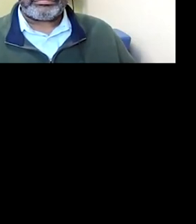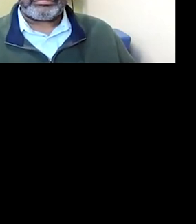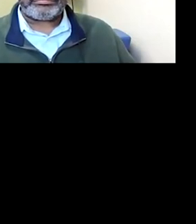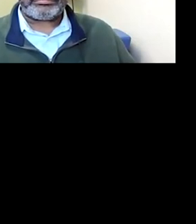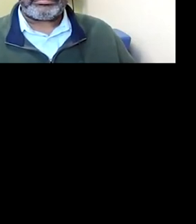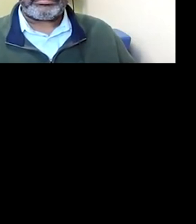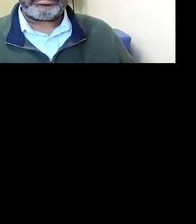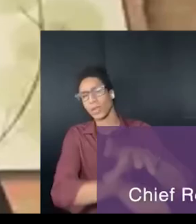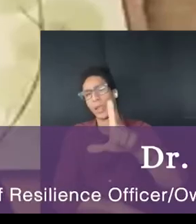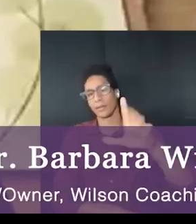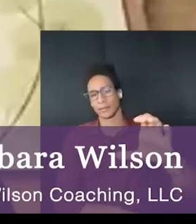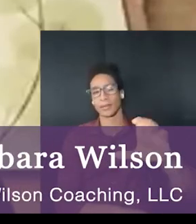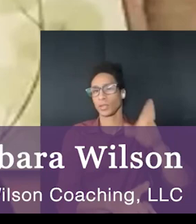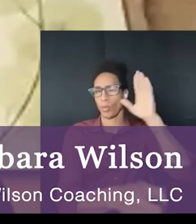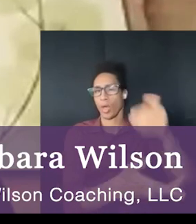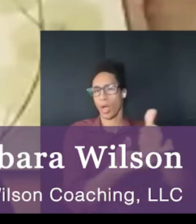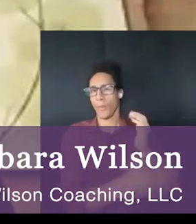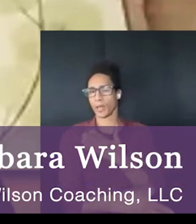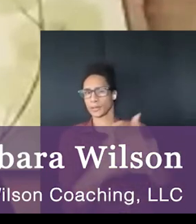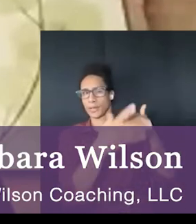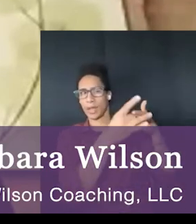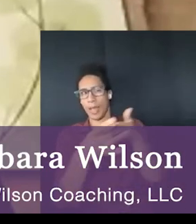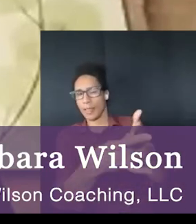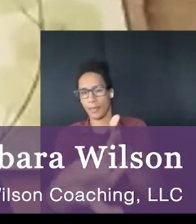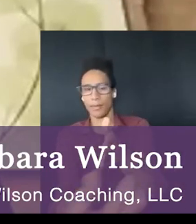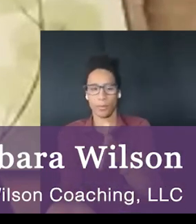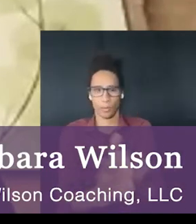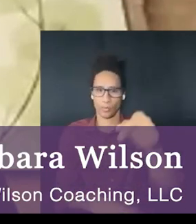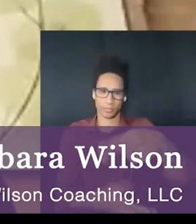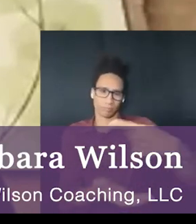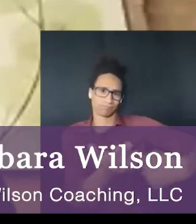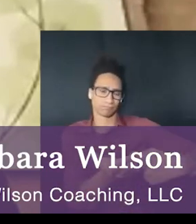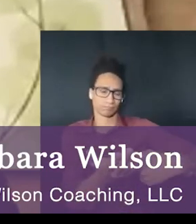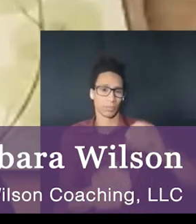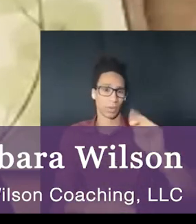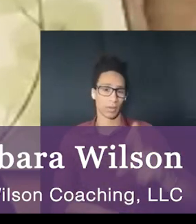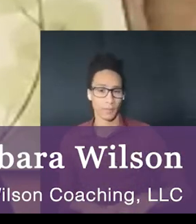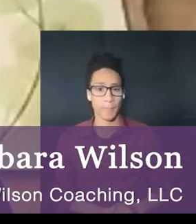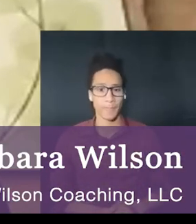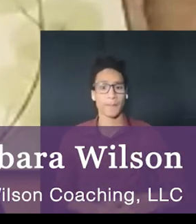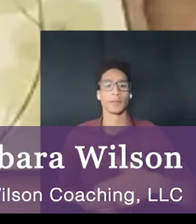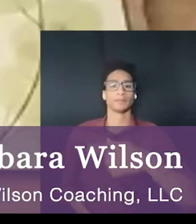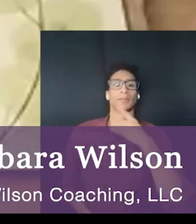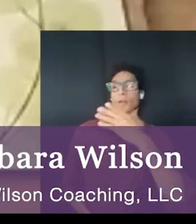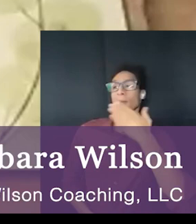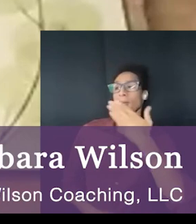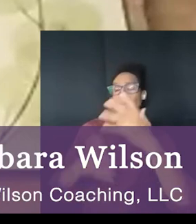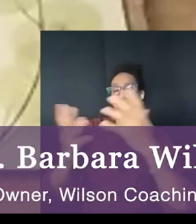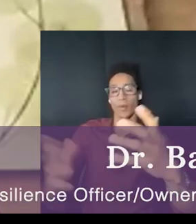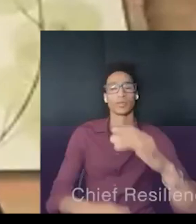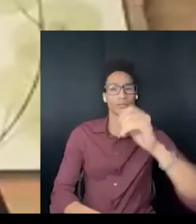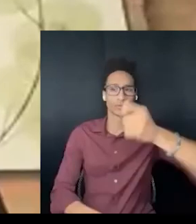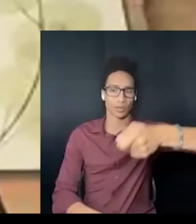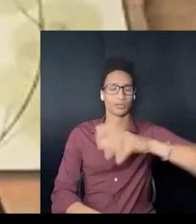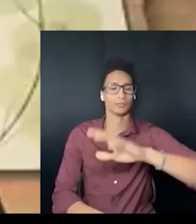conversation. Thank you so much. Thank you so much, Judge Pratt. Hello, everyone. I would really encourage